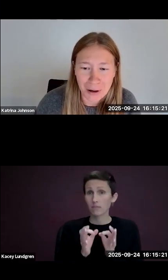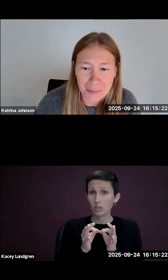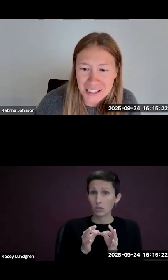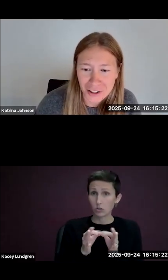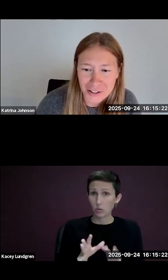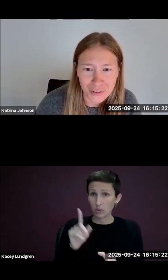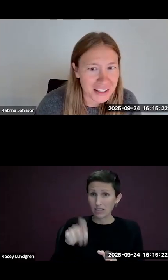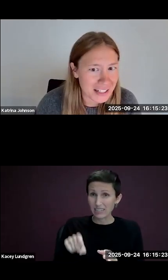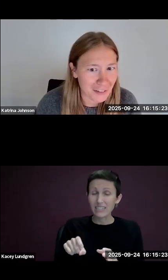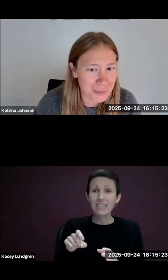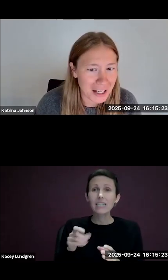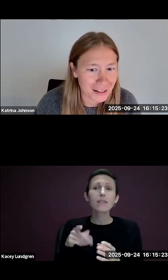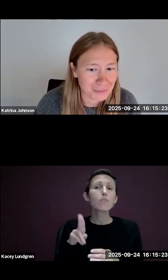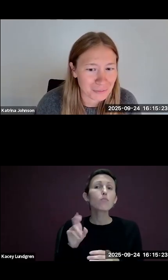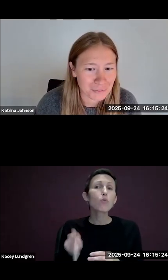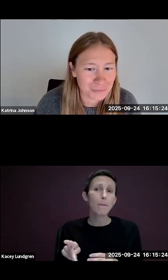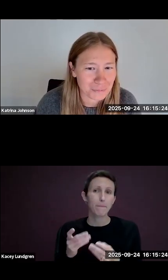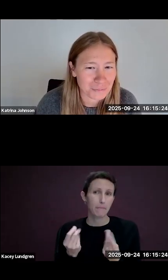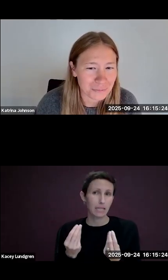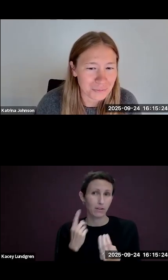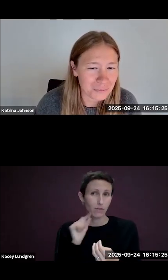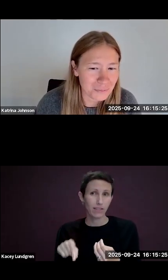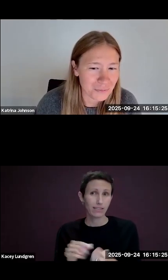need any prep materials for this staff meeting?